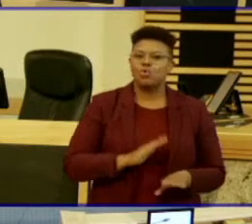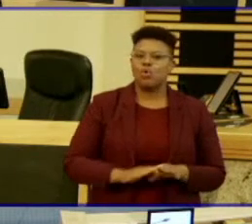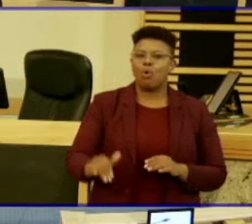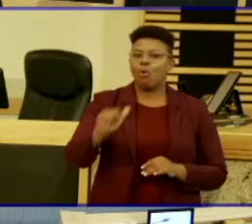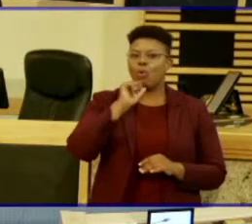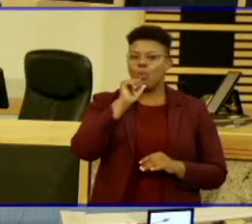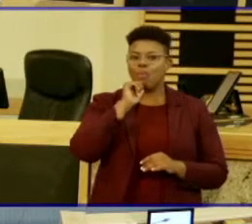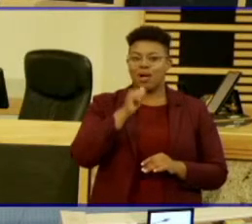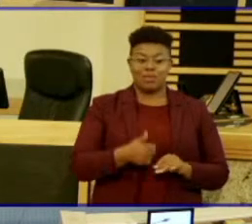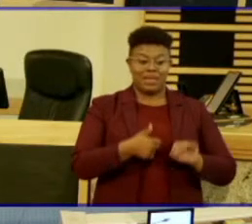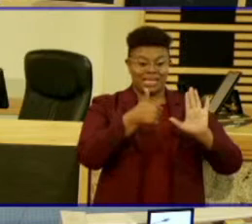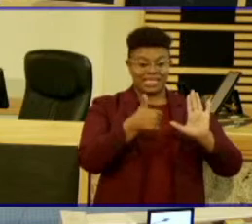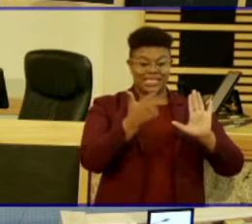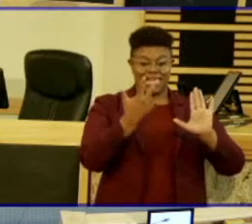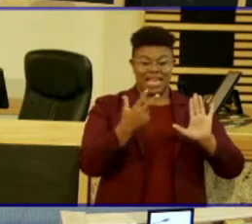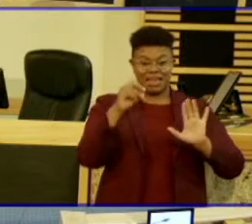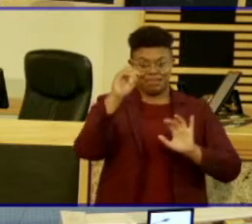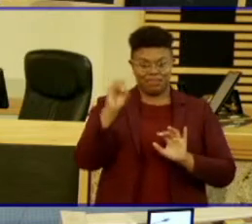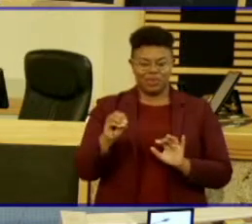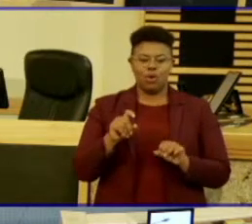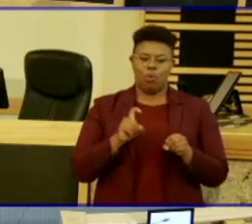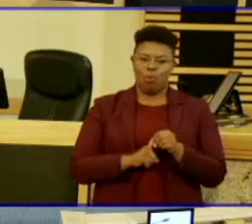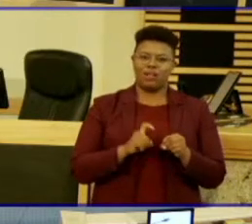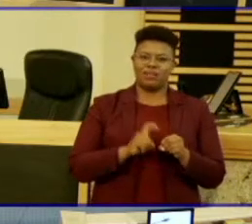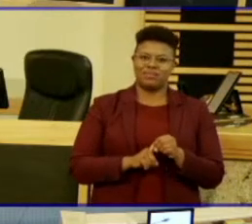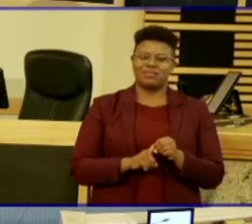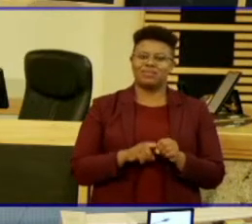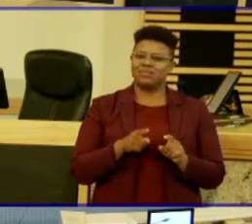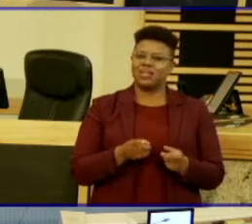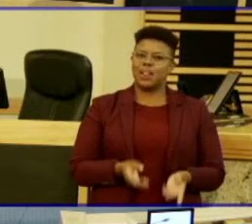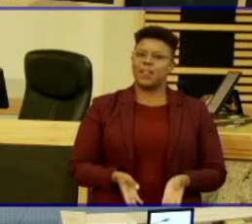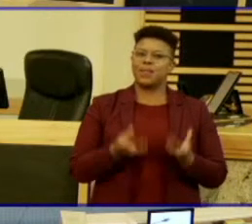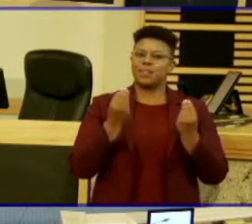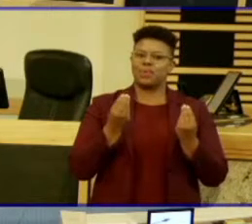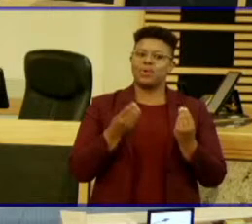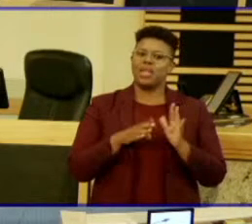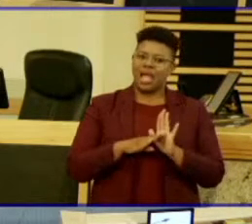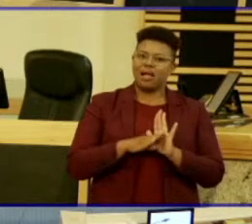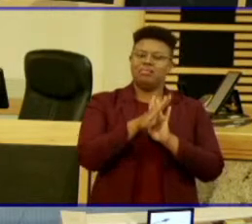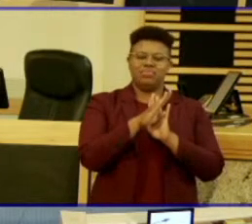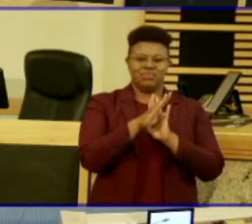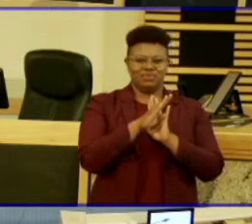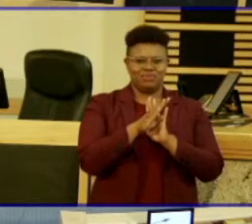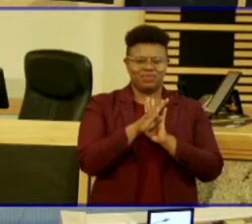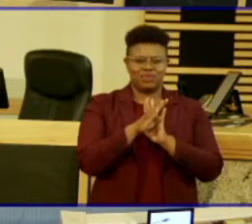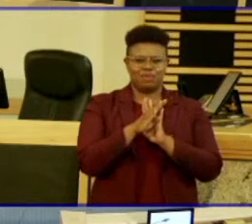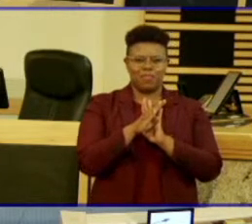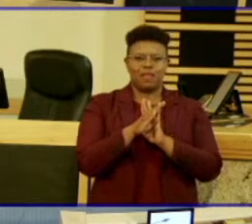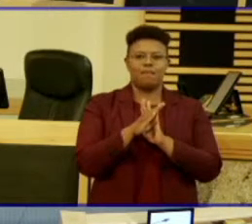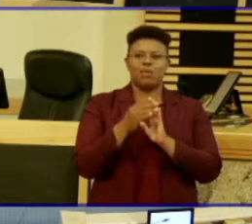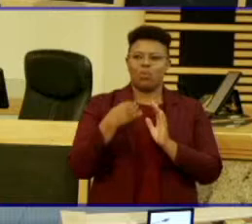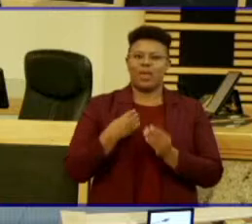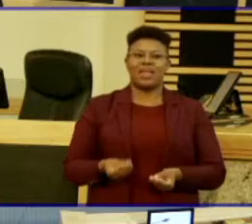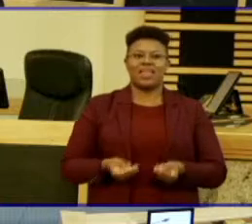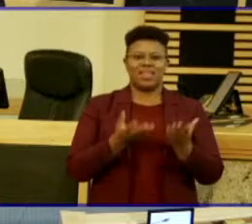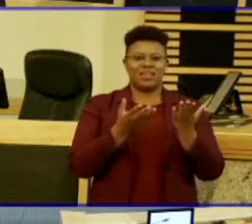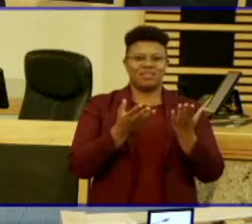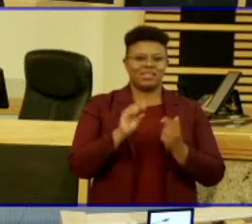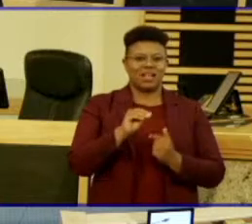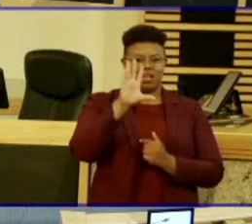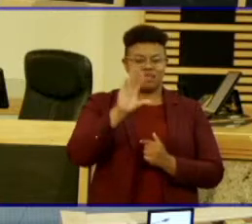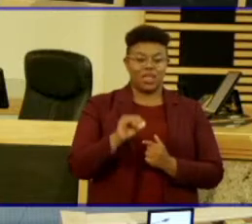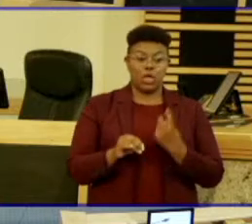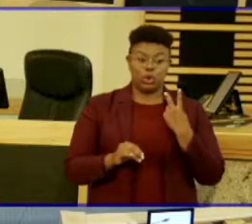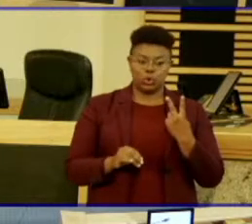got 68%. Quality that we've come up with has improved, and Sinige Ilizwe, the two